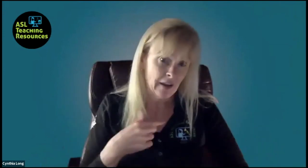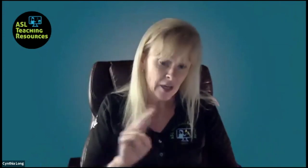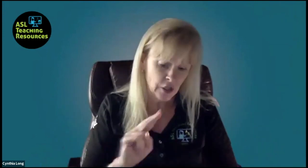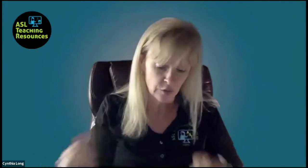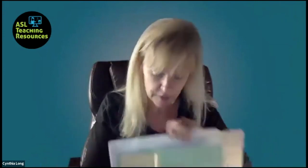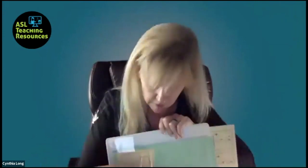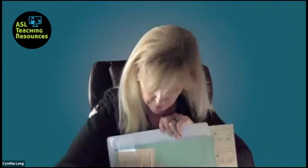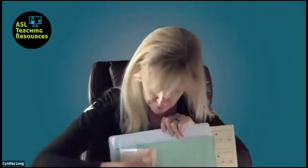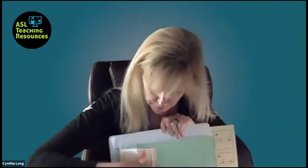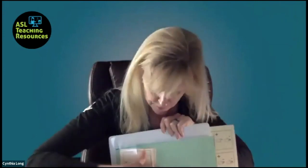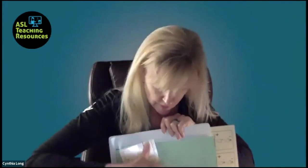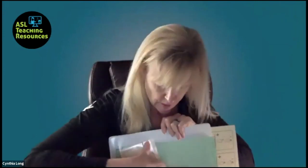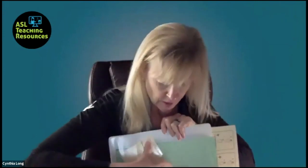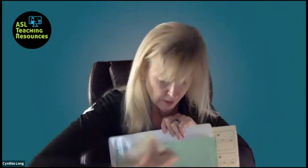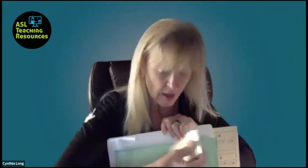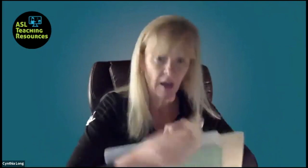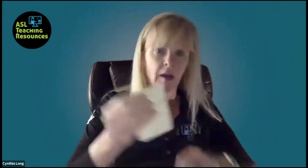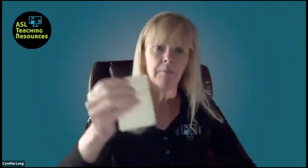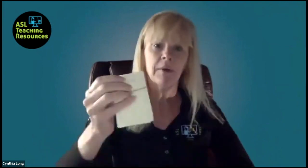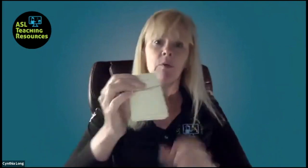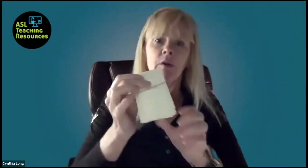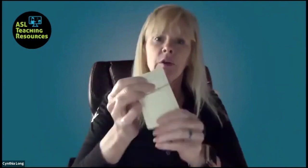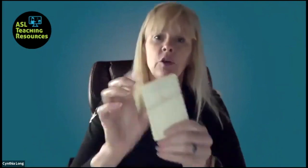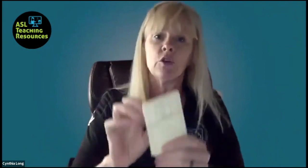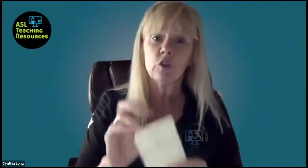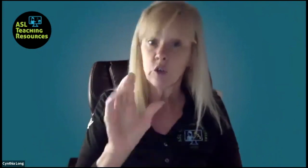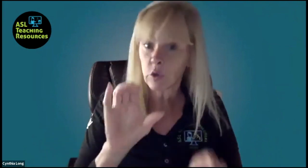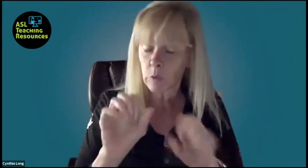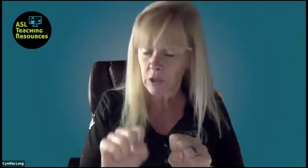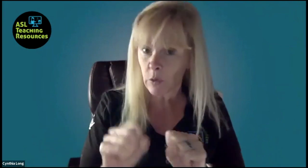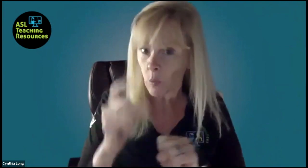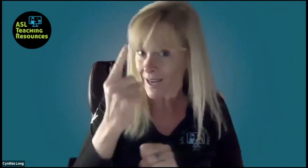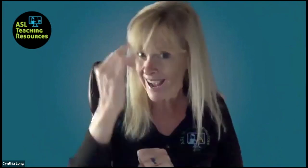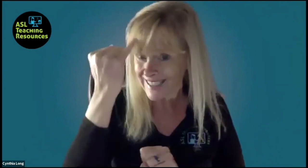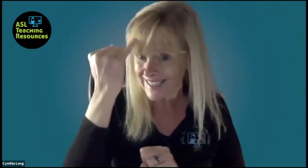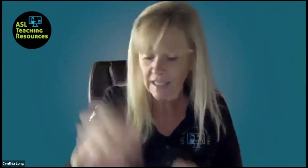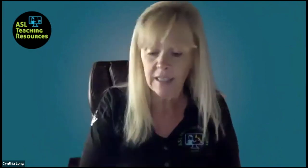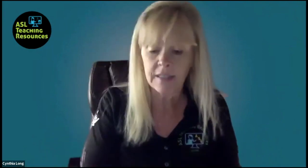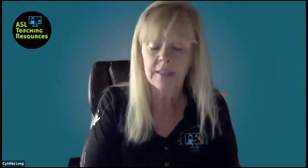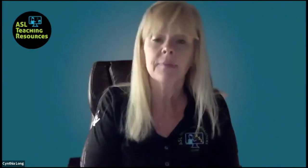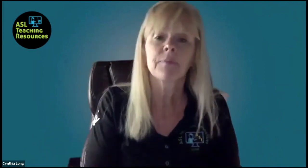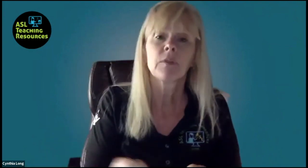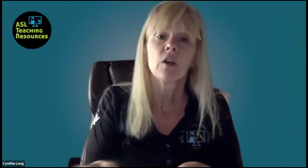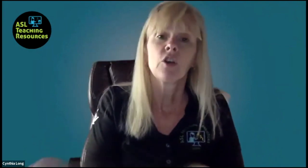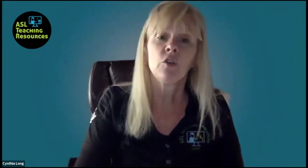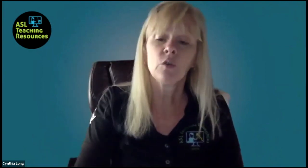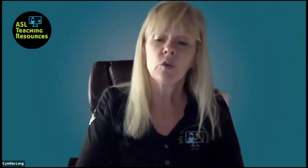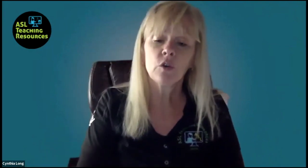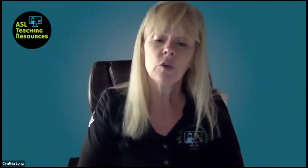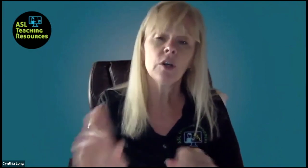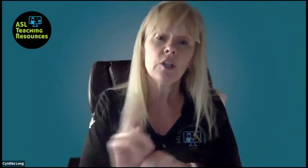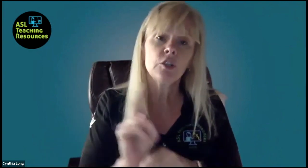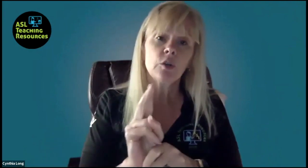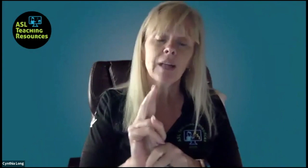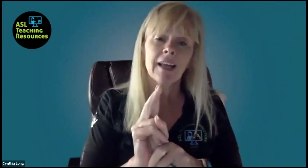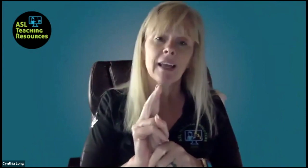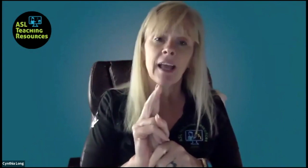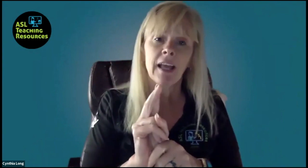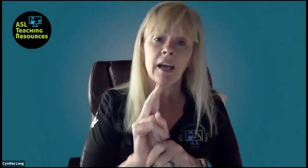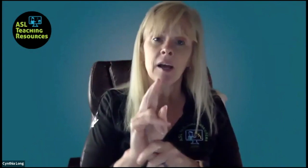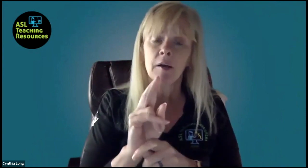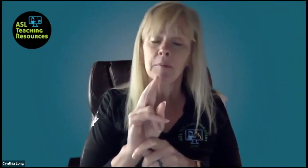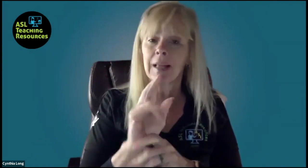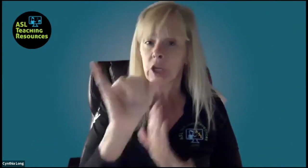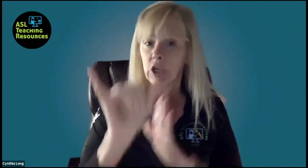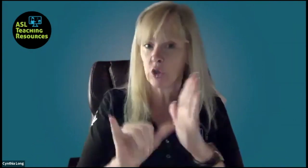I could use them. But what one idea is, you could do like